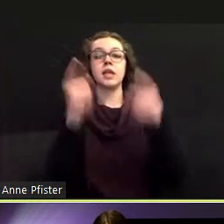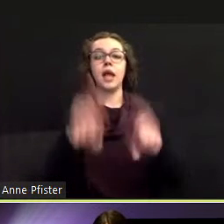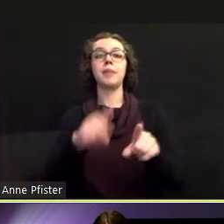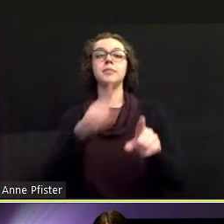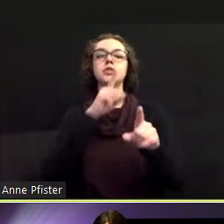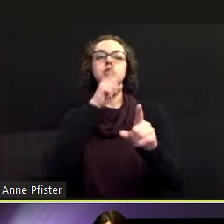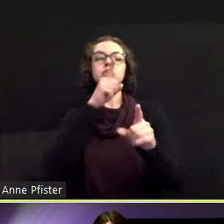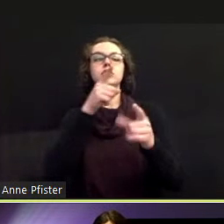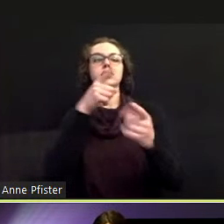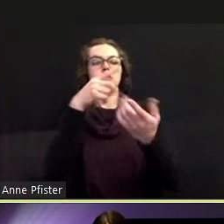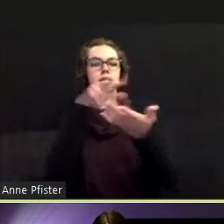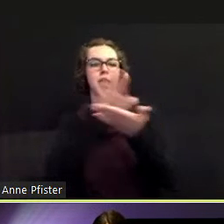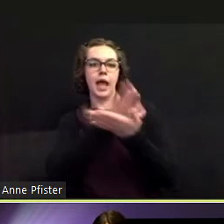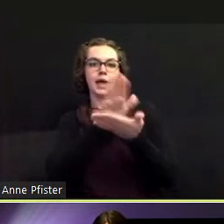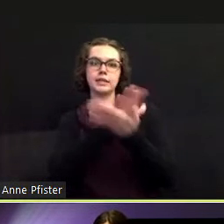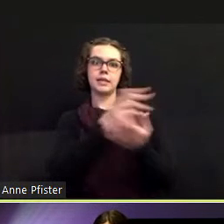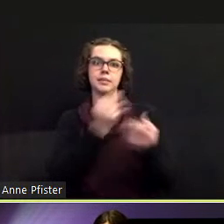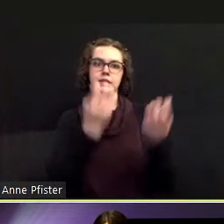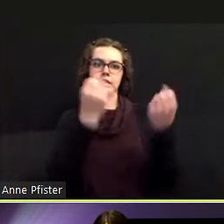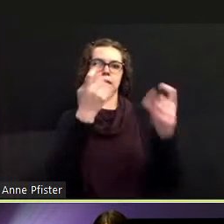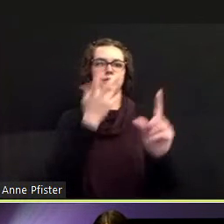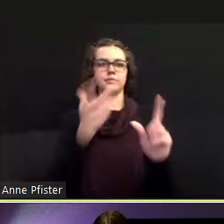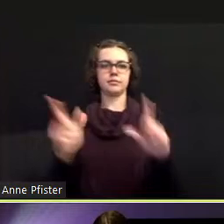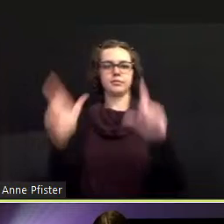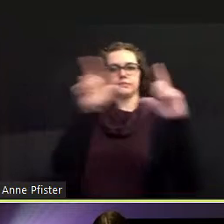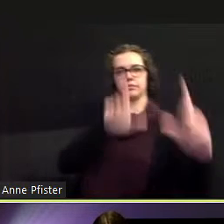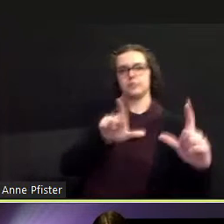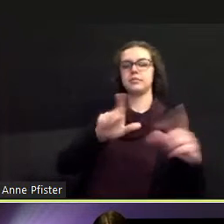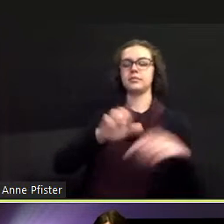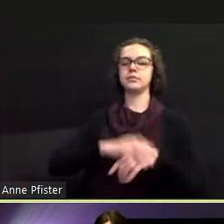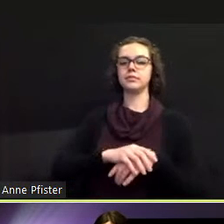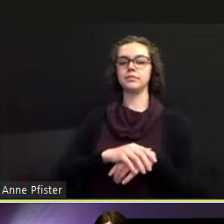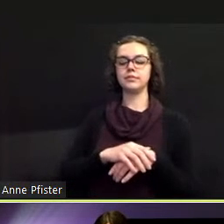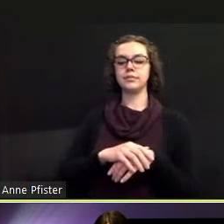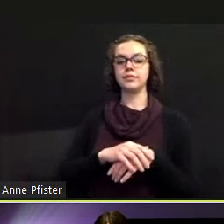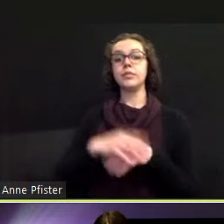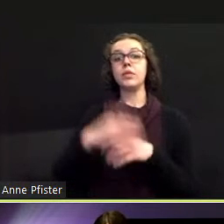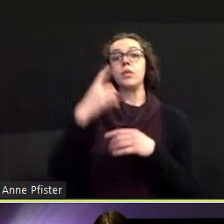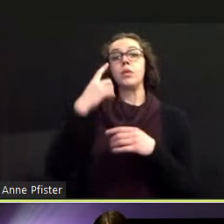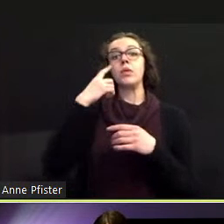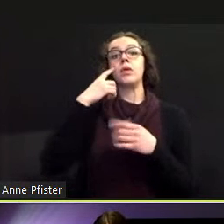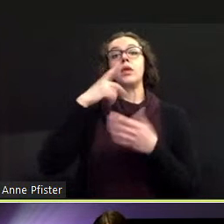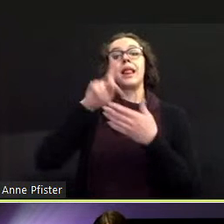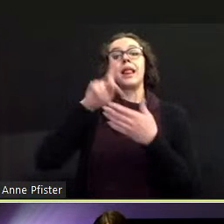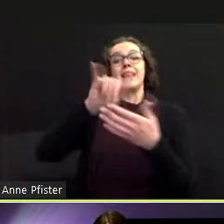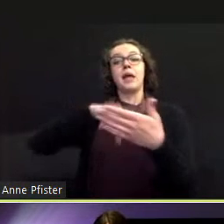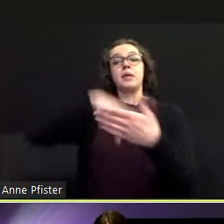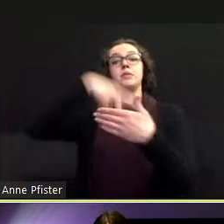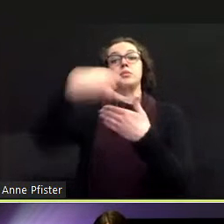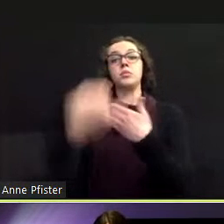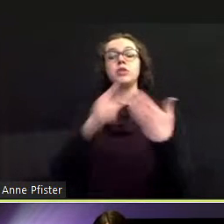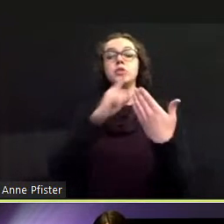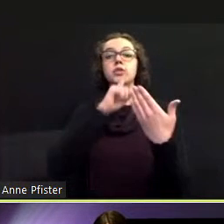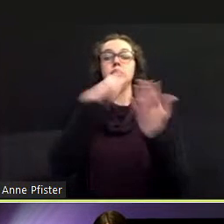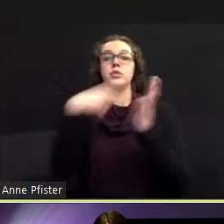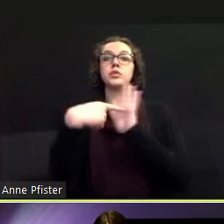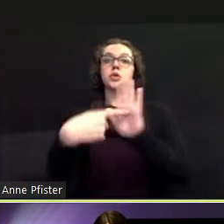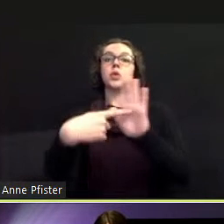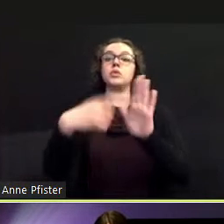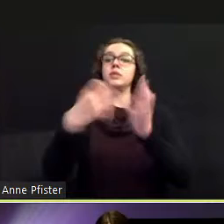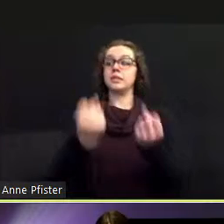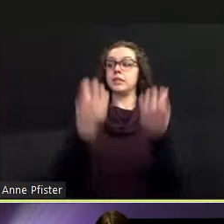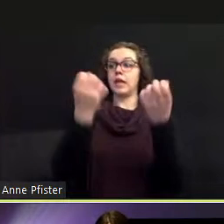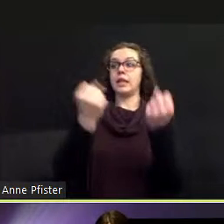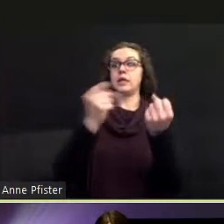languages. During the period in which Signs of Their Times was written, the scholarly project of, quote, solidifying the legitimacy of sign languages